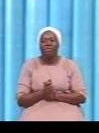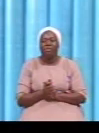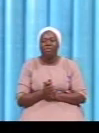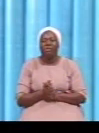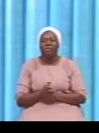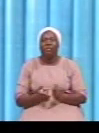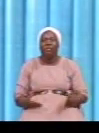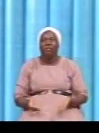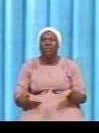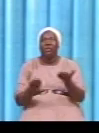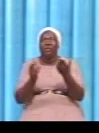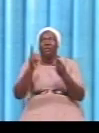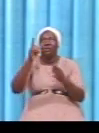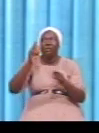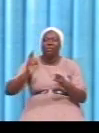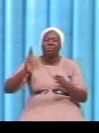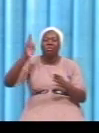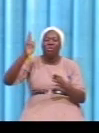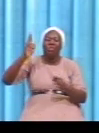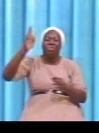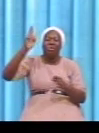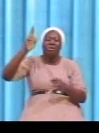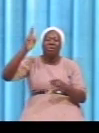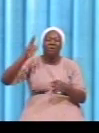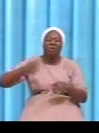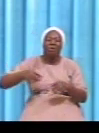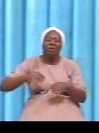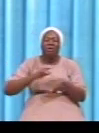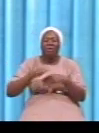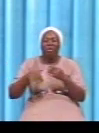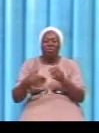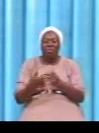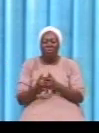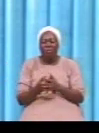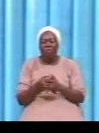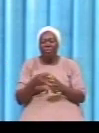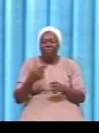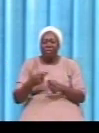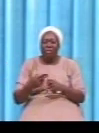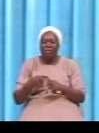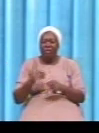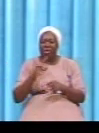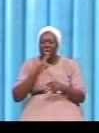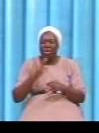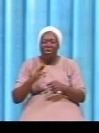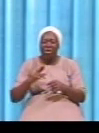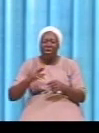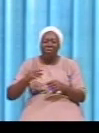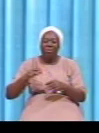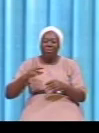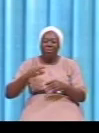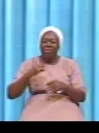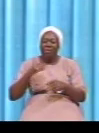Lift him up above all names that are named, all powers that